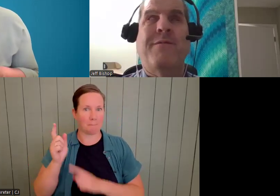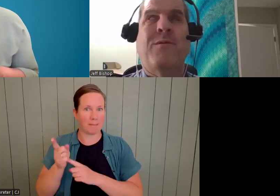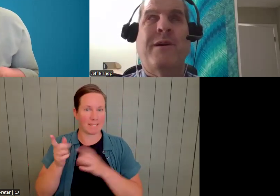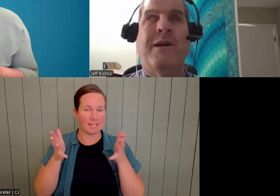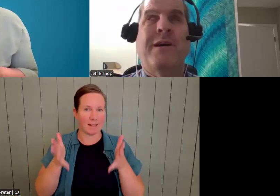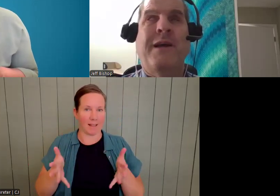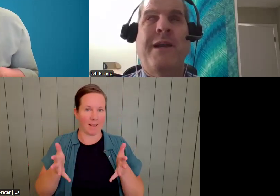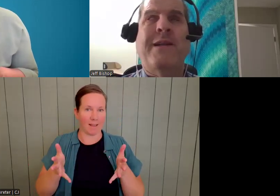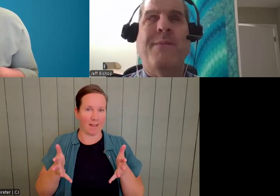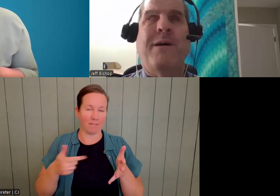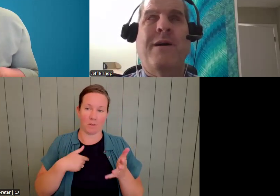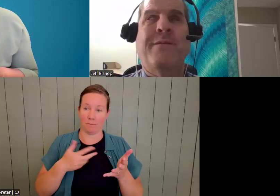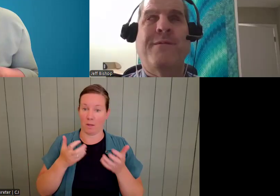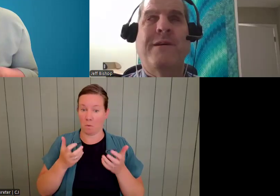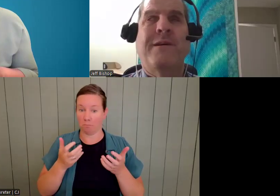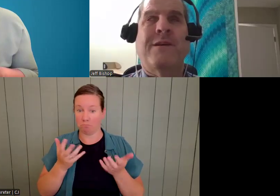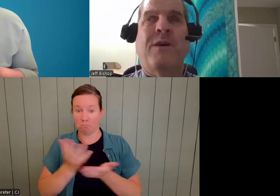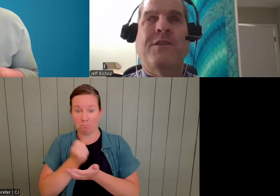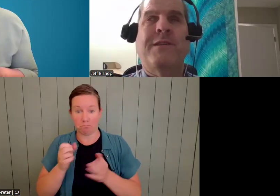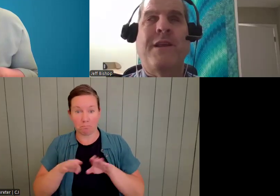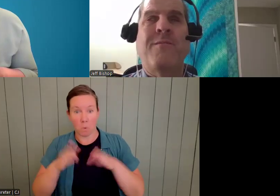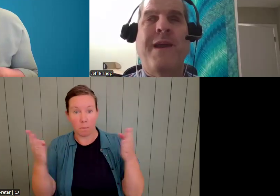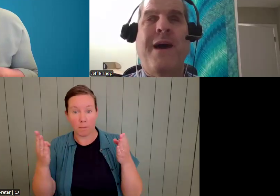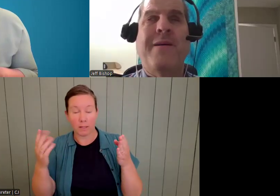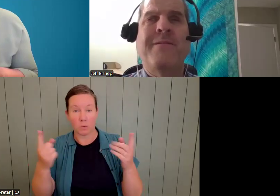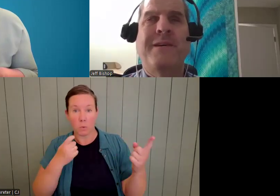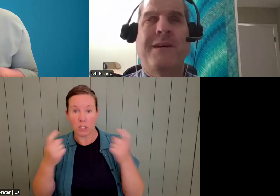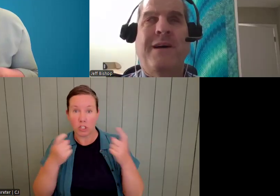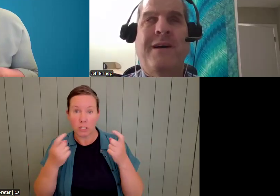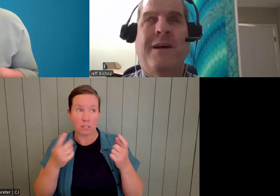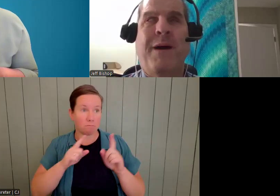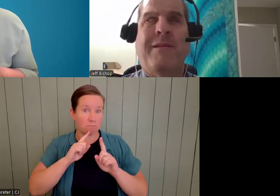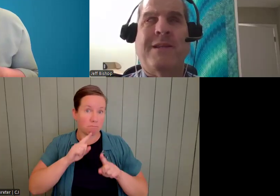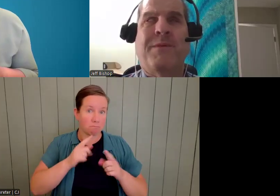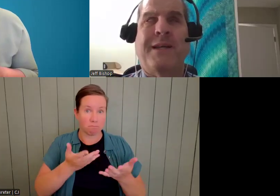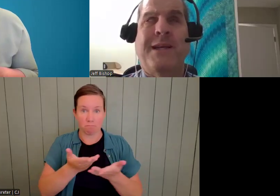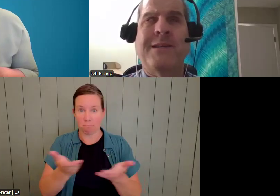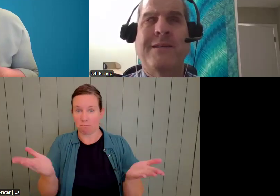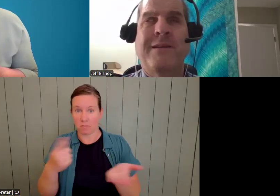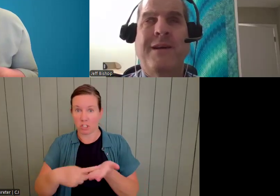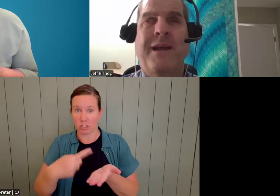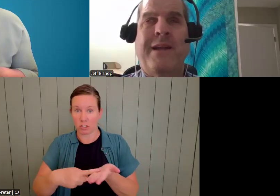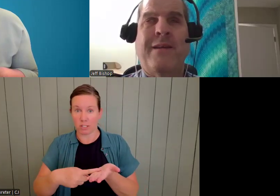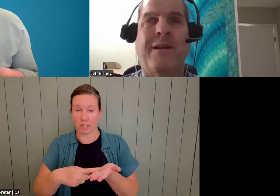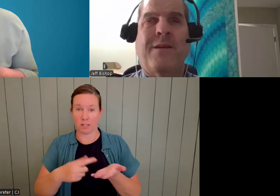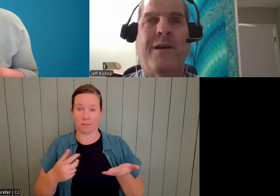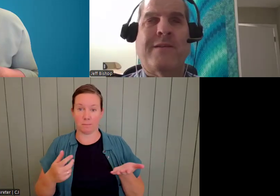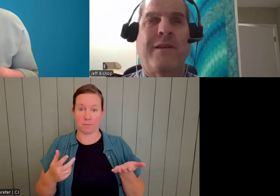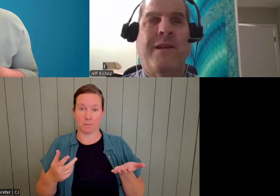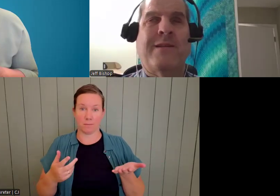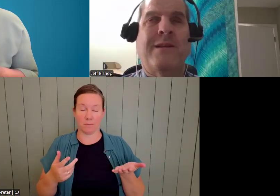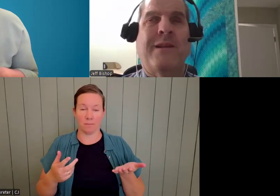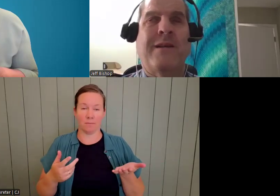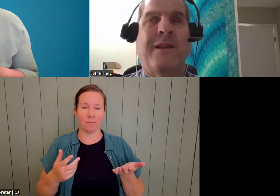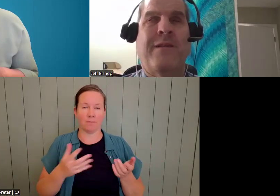time for any type of questions that you may have about this process. And I think we also